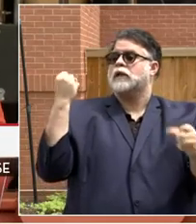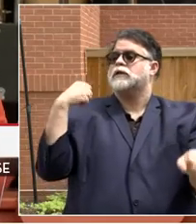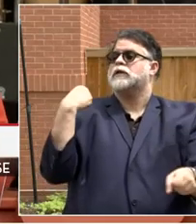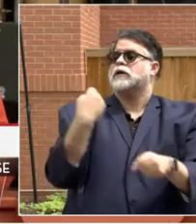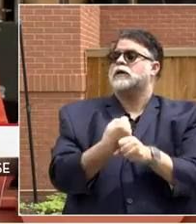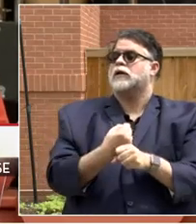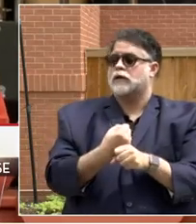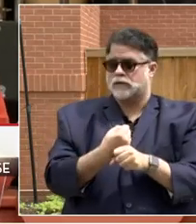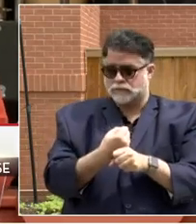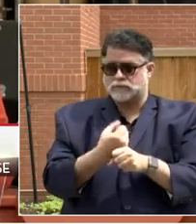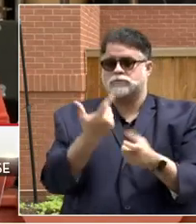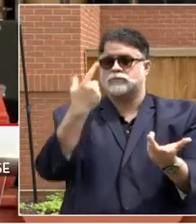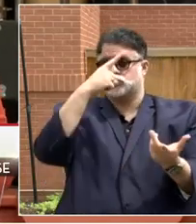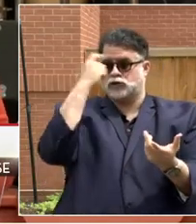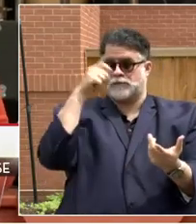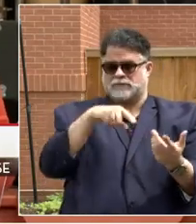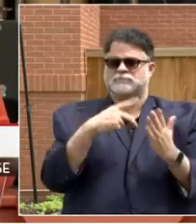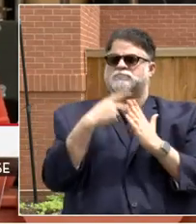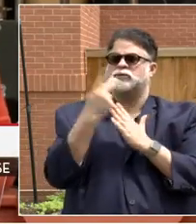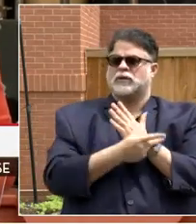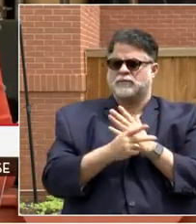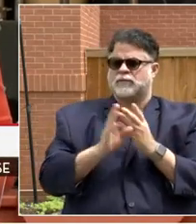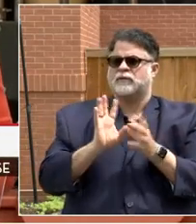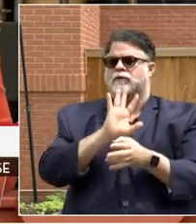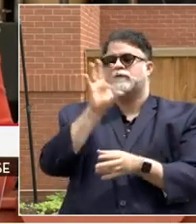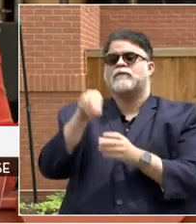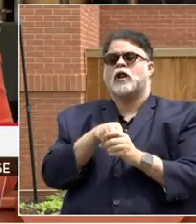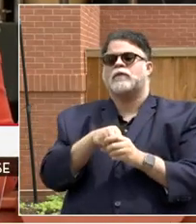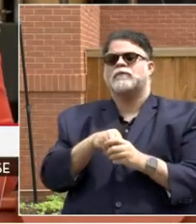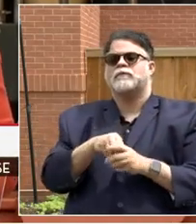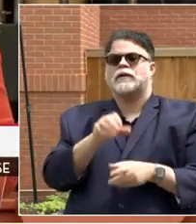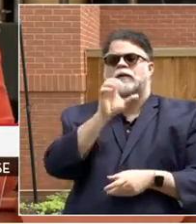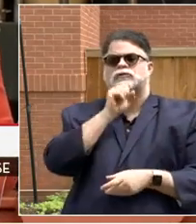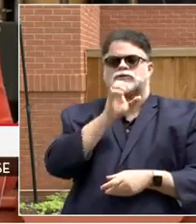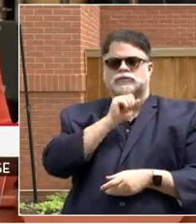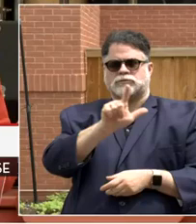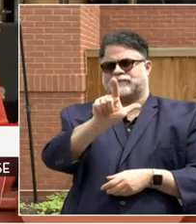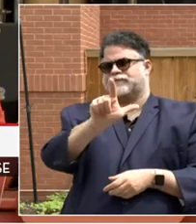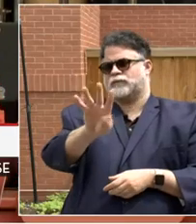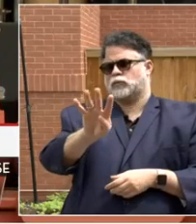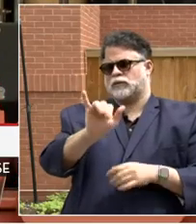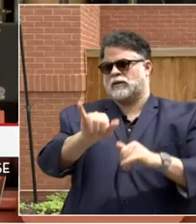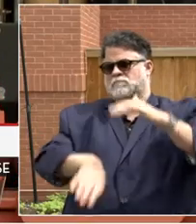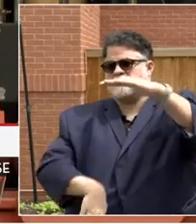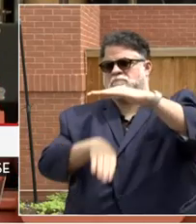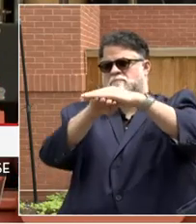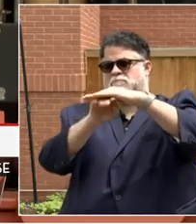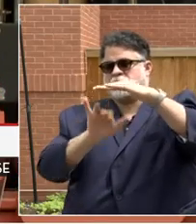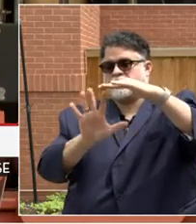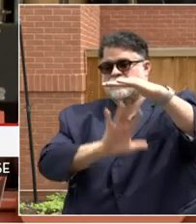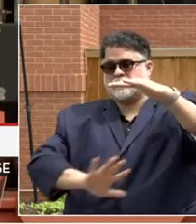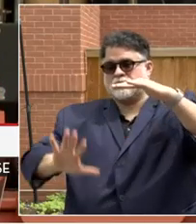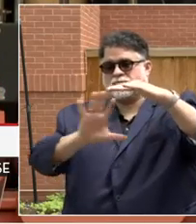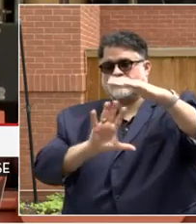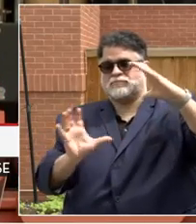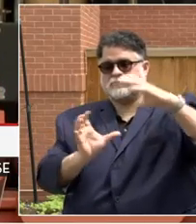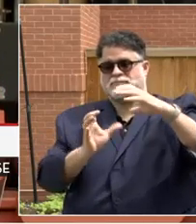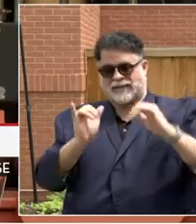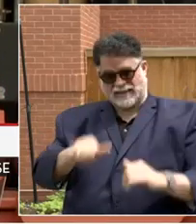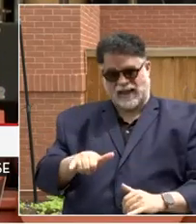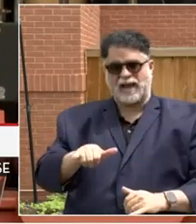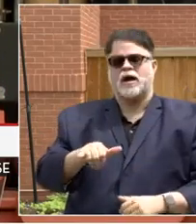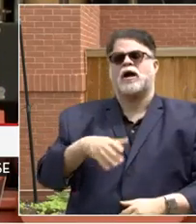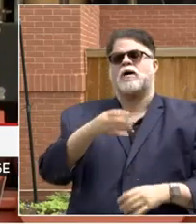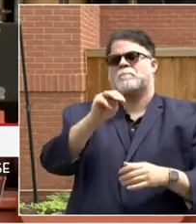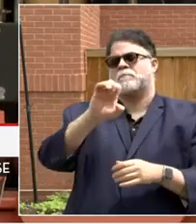young people up to the age of 24. We have reestablished our MPD cadet program to get to